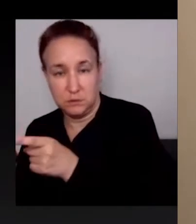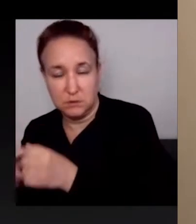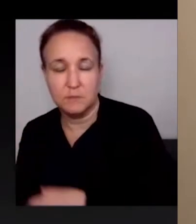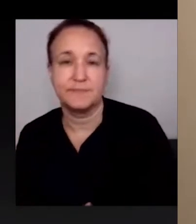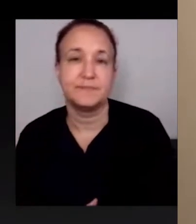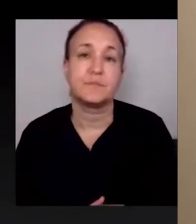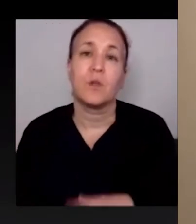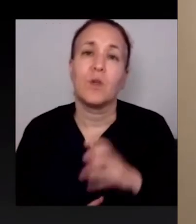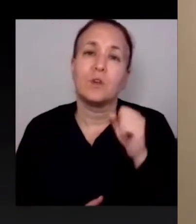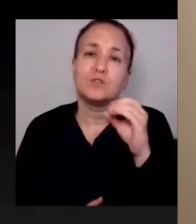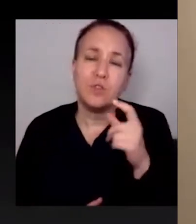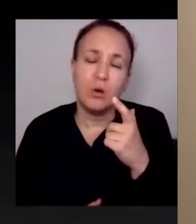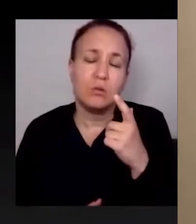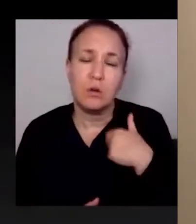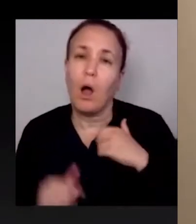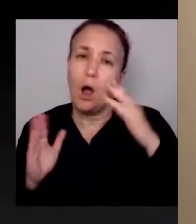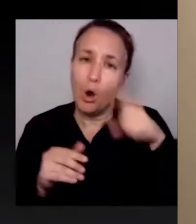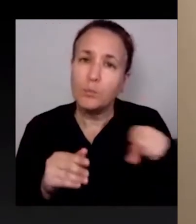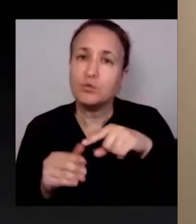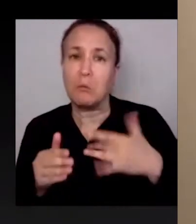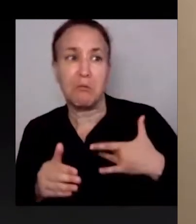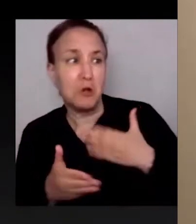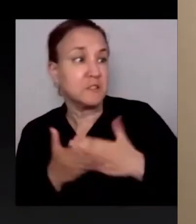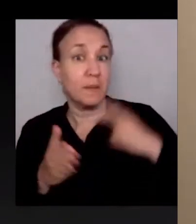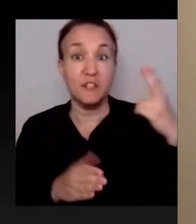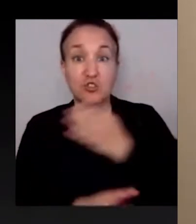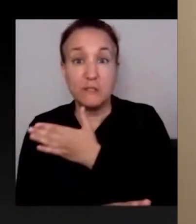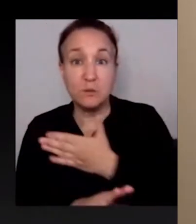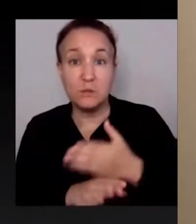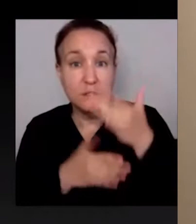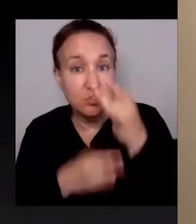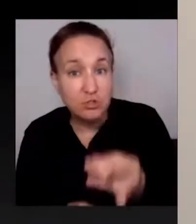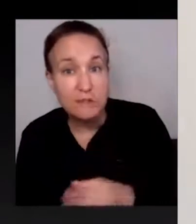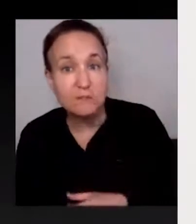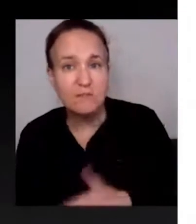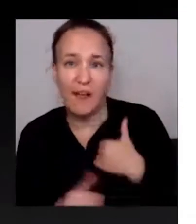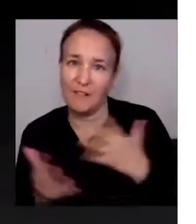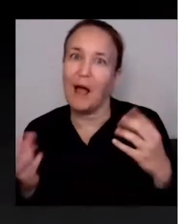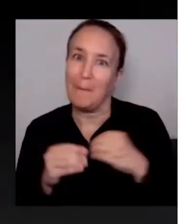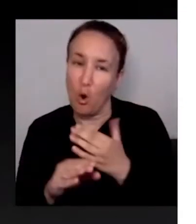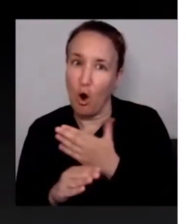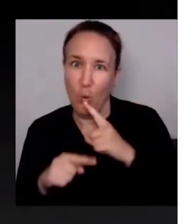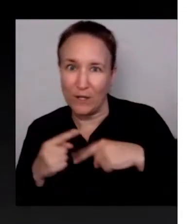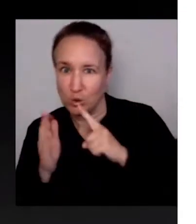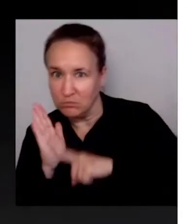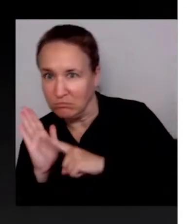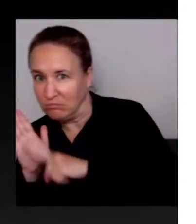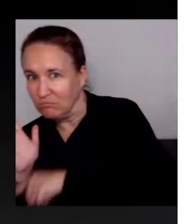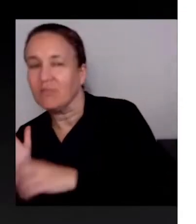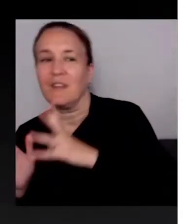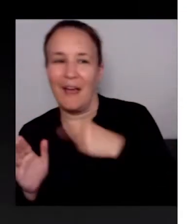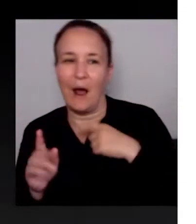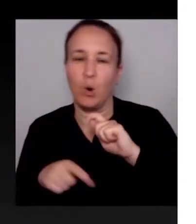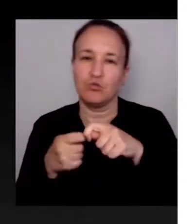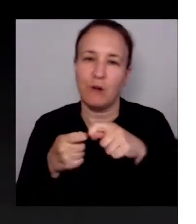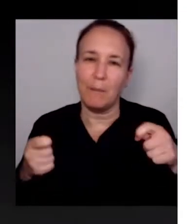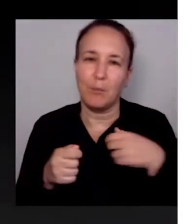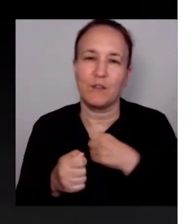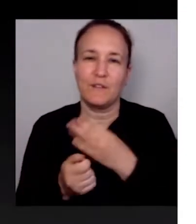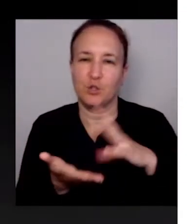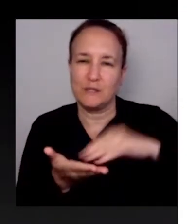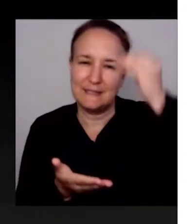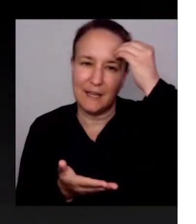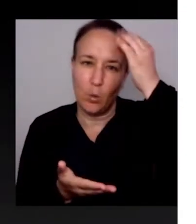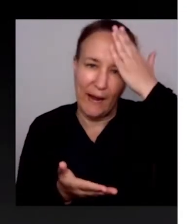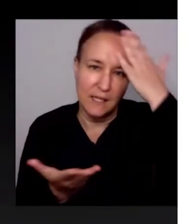So I hope you found some of this history interesting. There's a lot more there when you start digging. And I'll wrap up with a few takeaways.